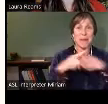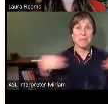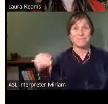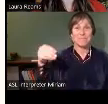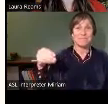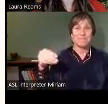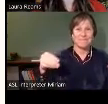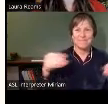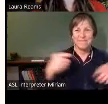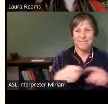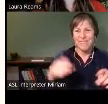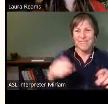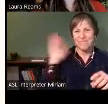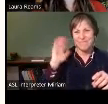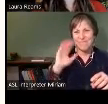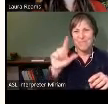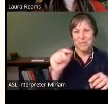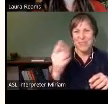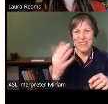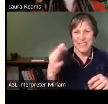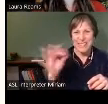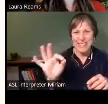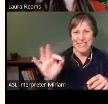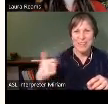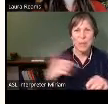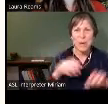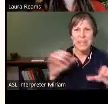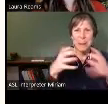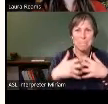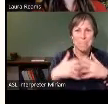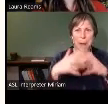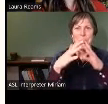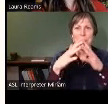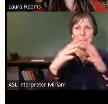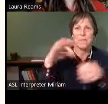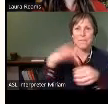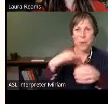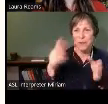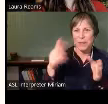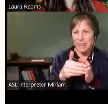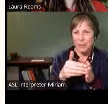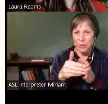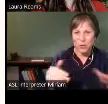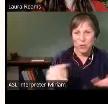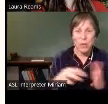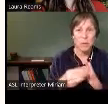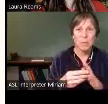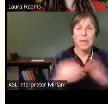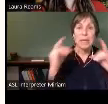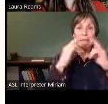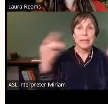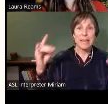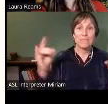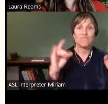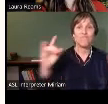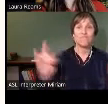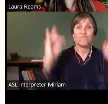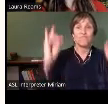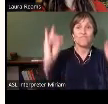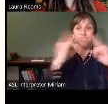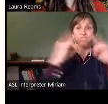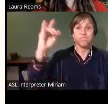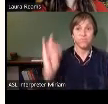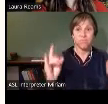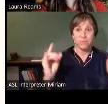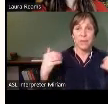um we did pop-up polling centers so that is literally just us taking a tent out having poll books that were running off a battery